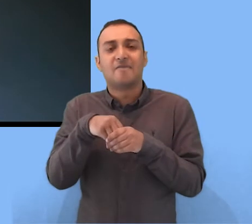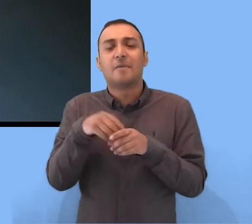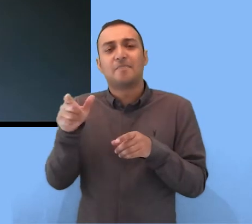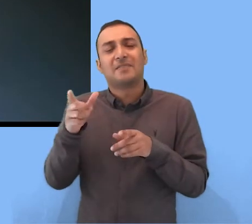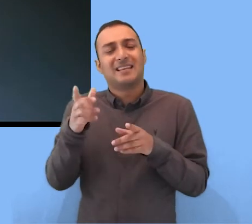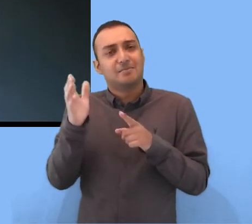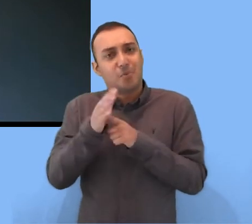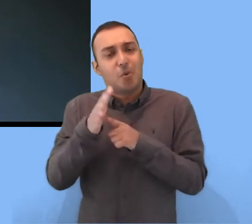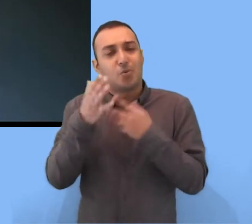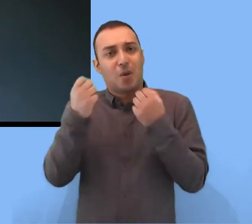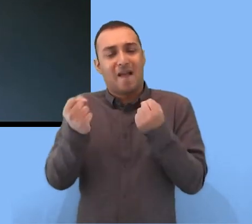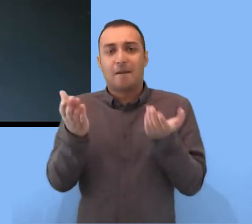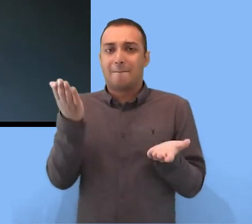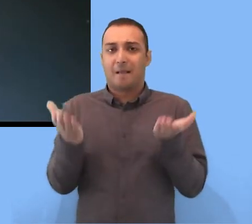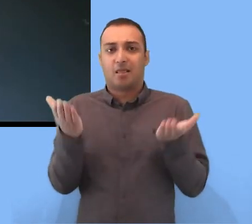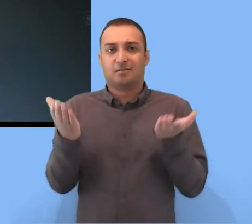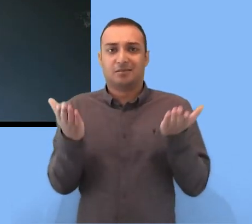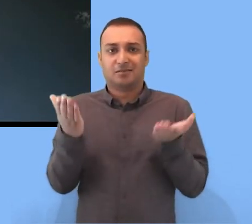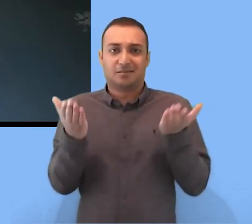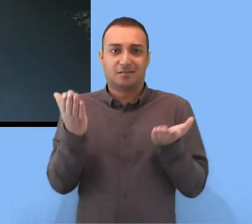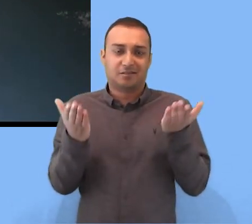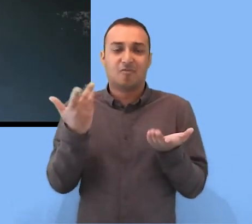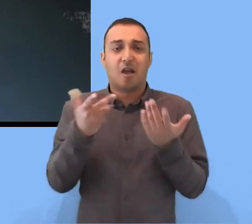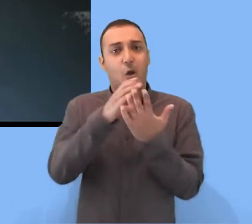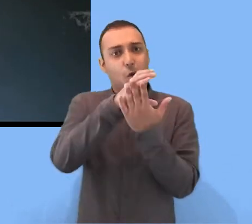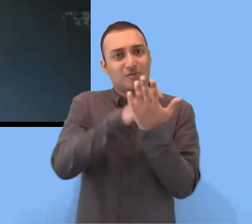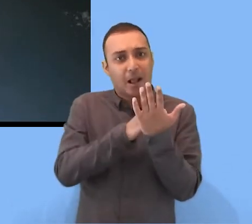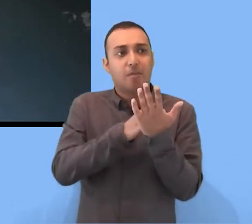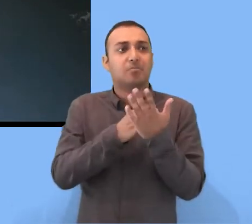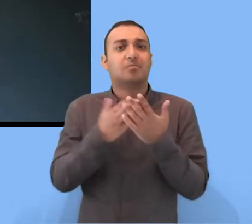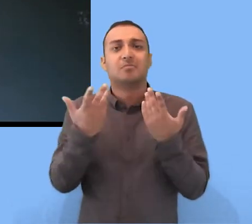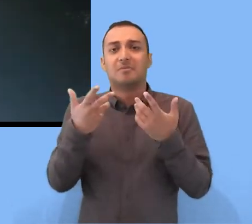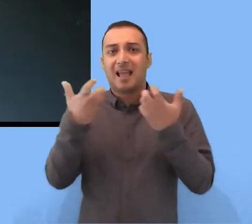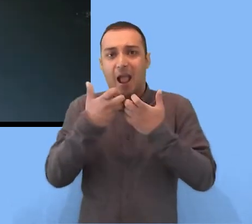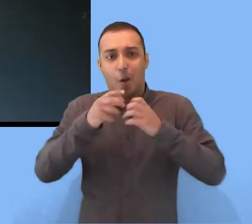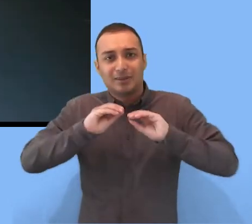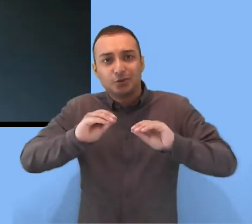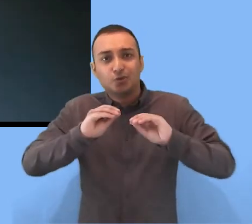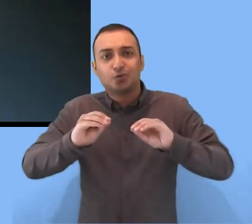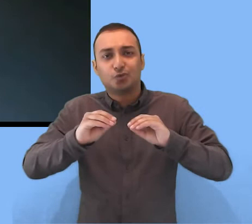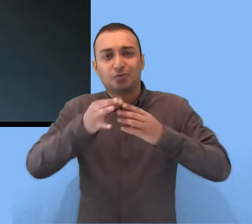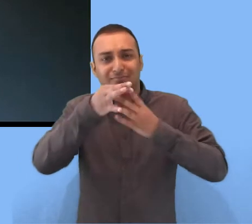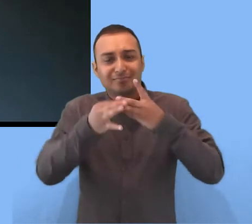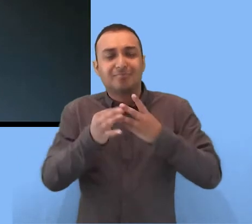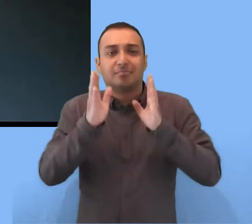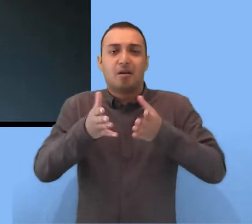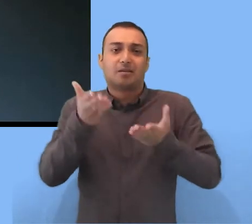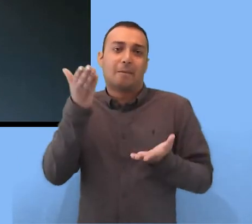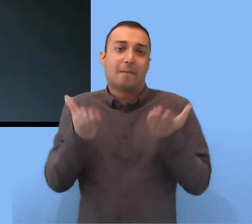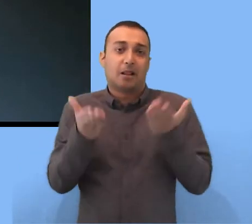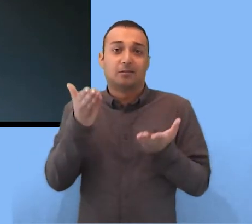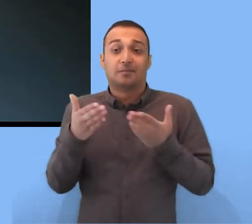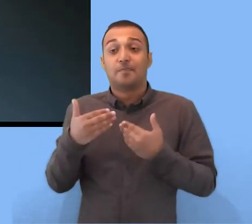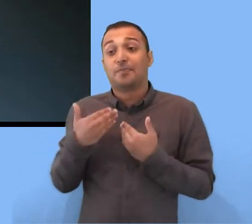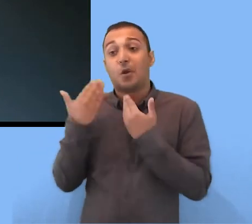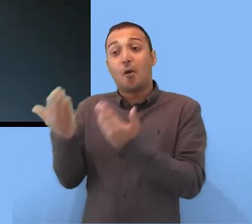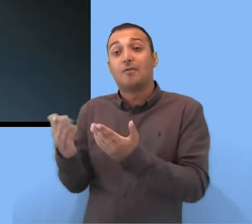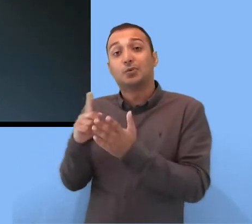inclusive workforce, curriculum and pedagogy. So Jamel, thank you very much for joining us today, and over